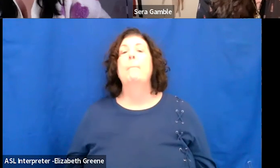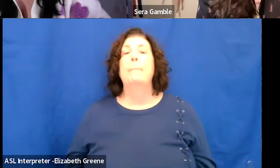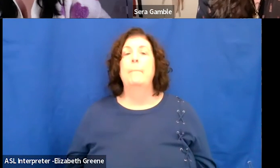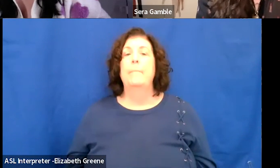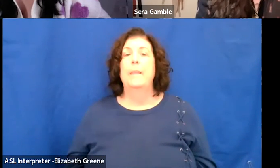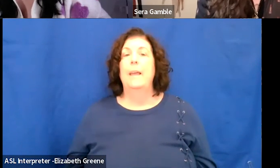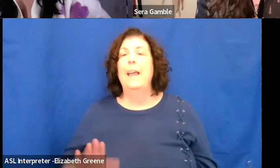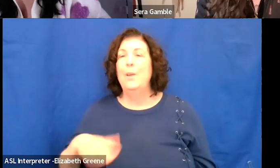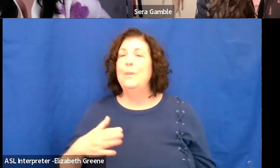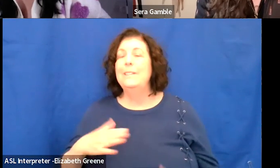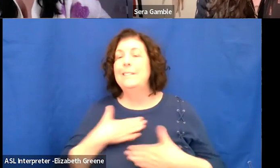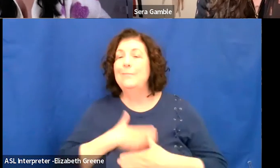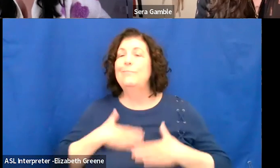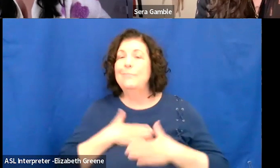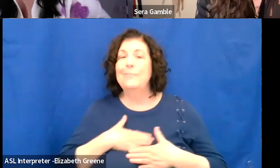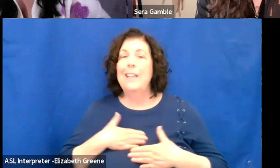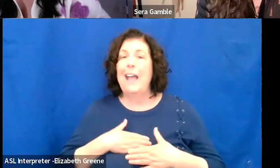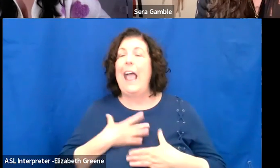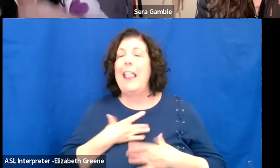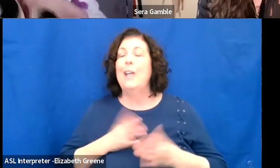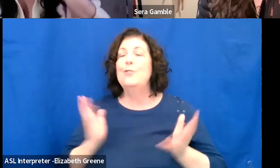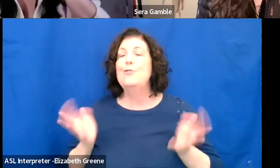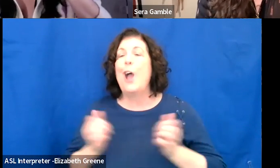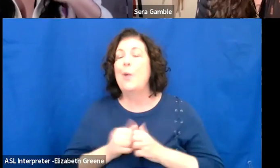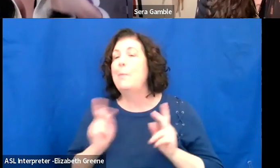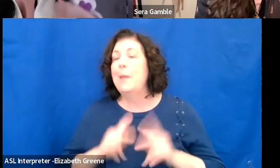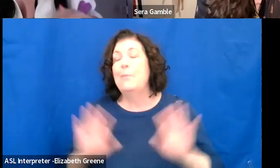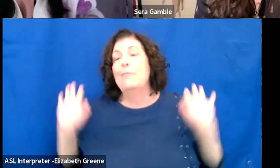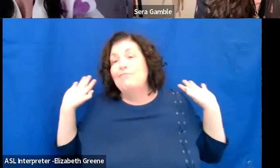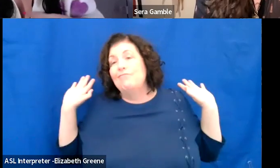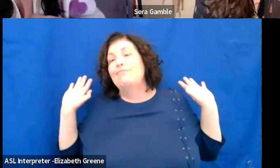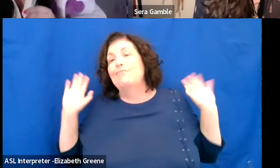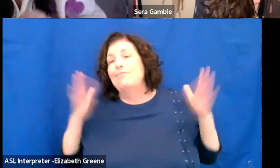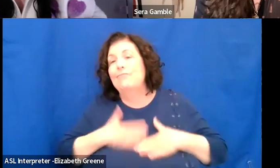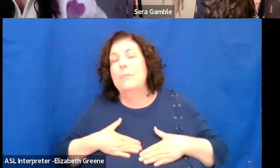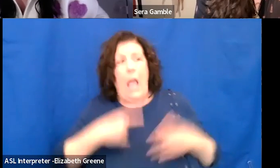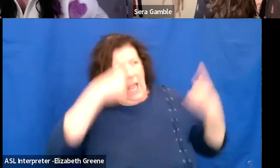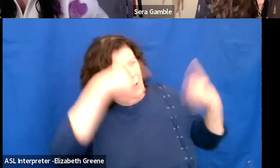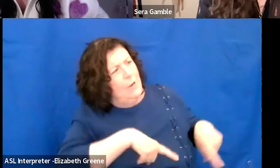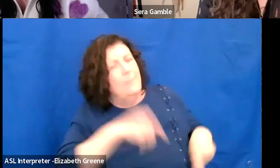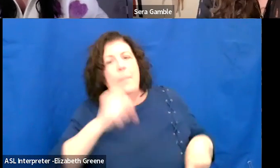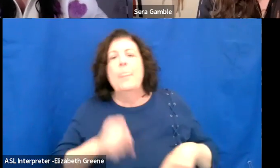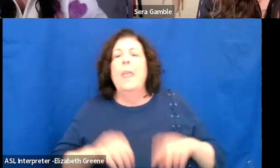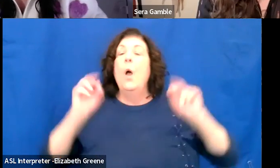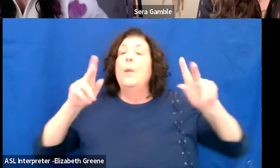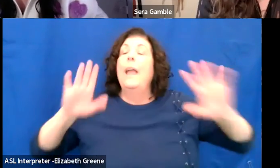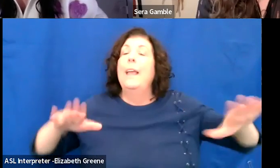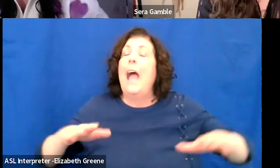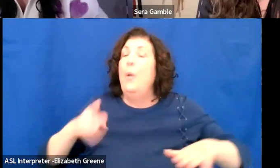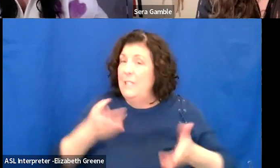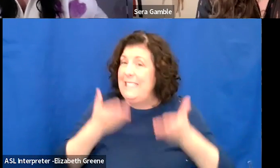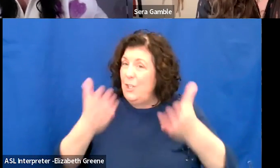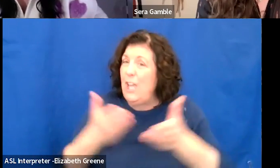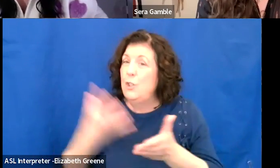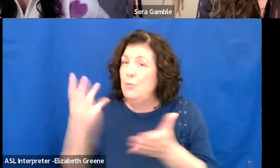you know, it's like kind of a kick. It's a pleasure to just talk to people. It's so nice to talk. Yes, I agree. It's so nice. Guys, take Sarah up on that.